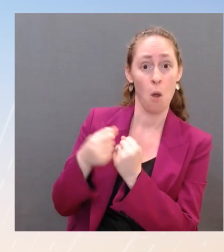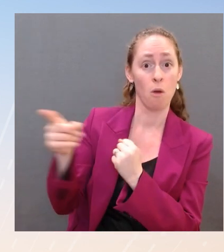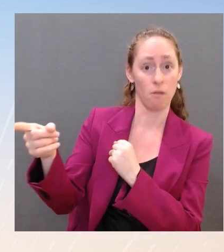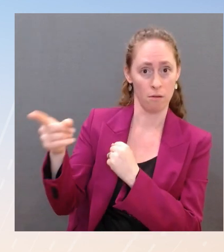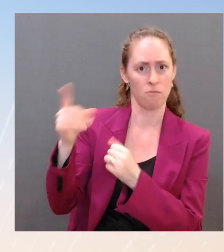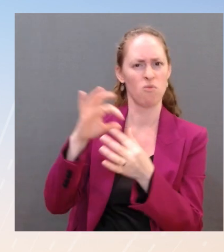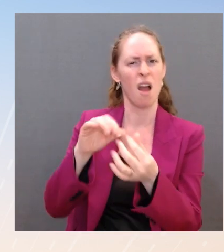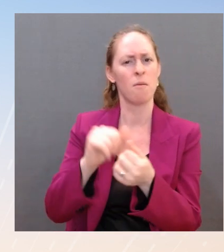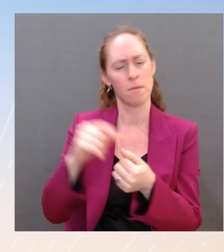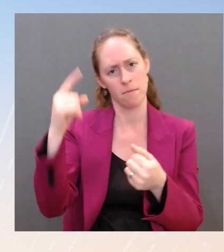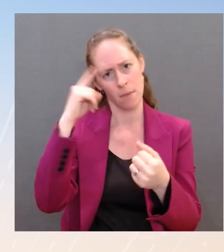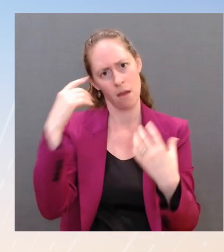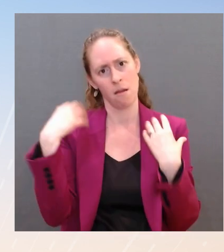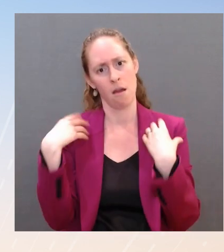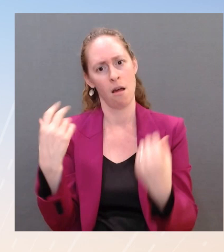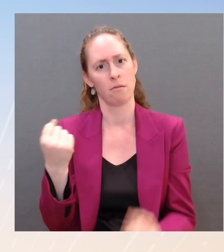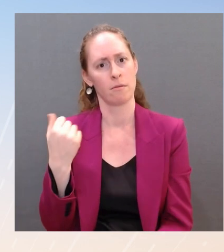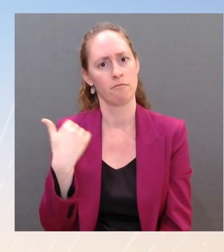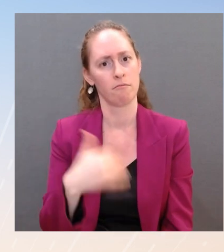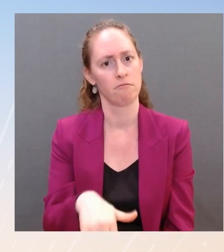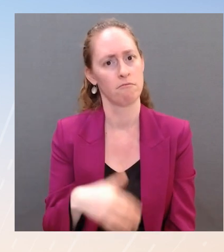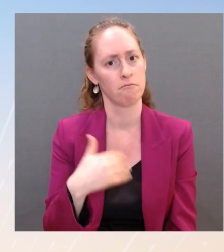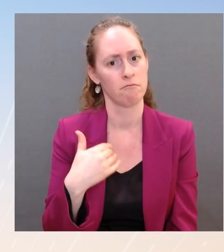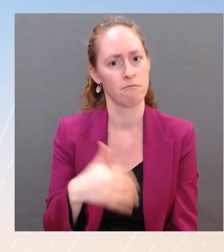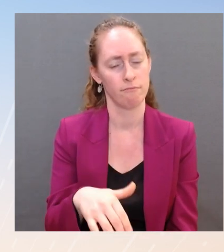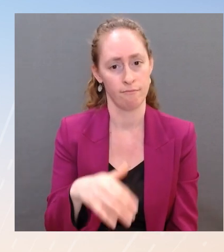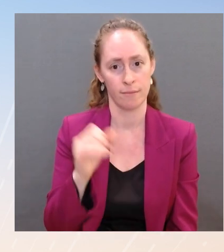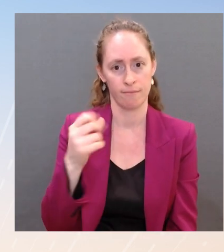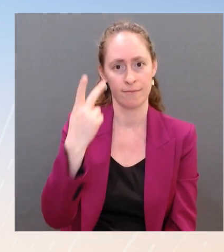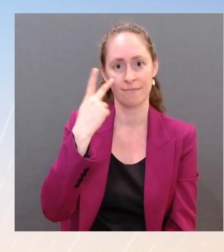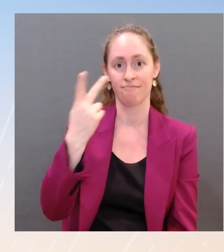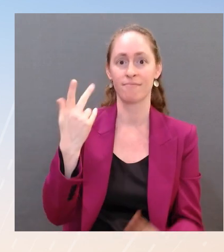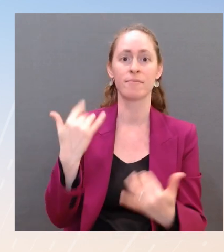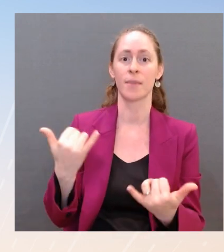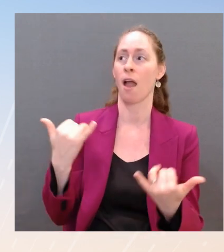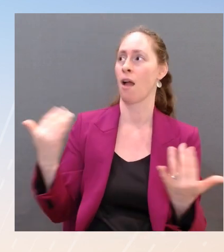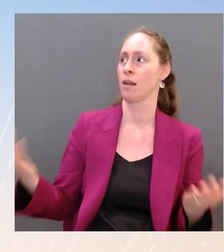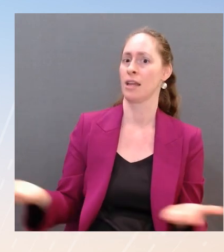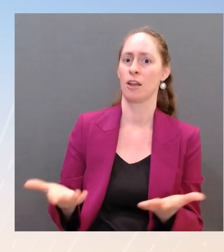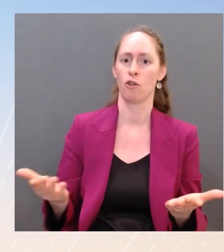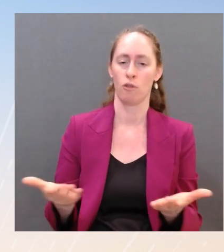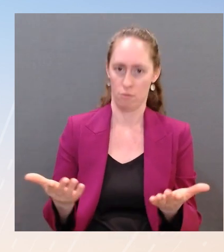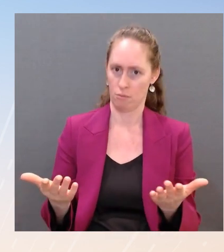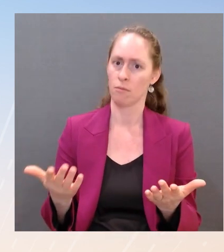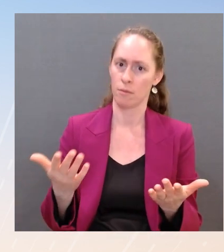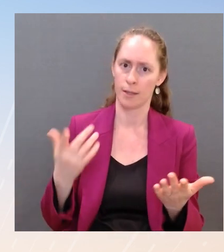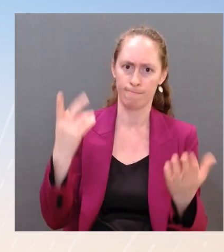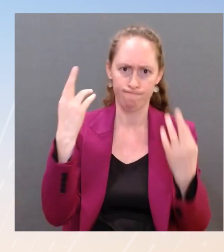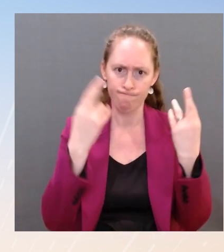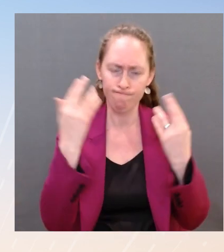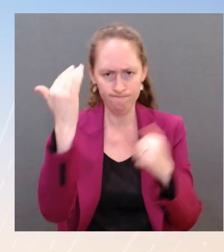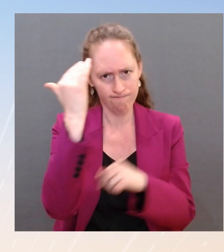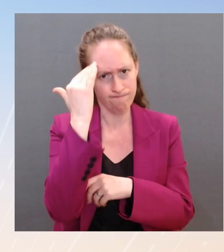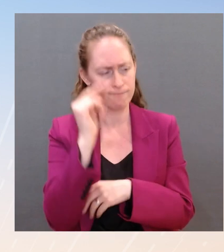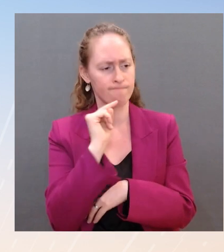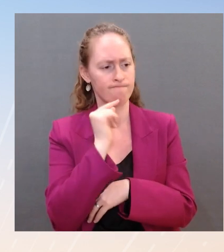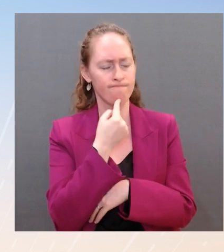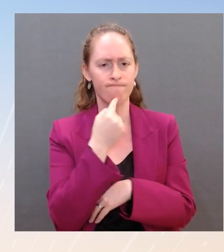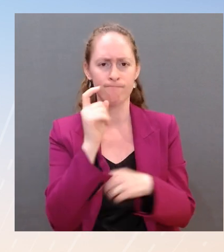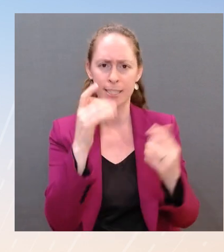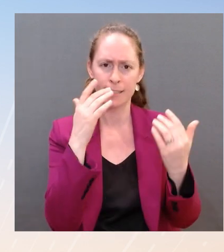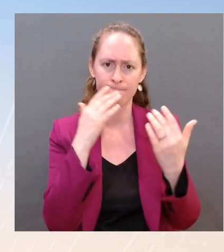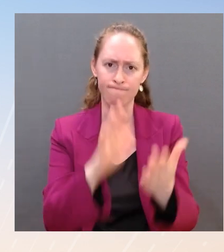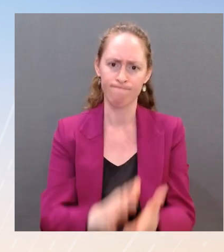Biden administration and the Department of Health and Human Services. The document is a comprehensive plan that brings